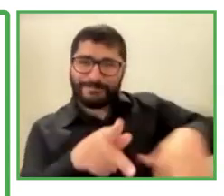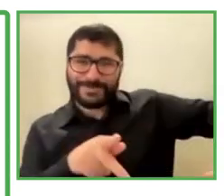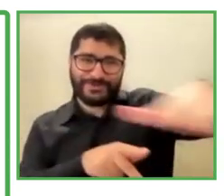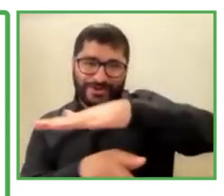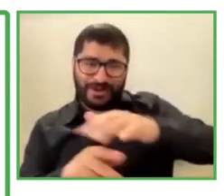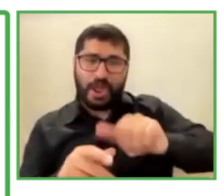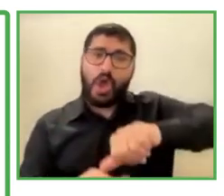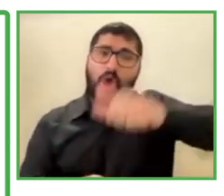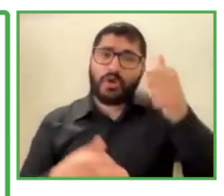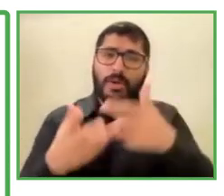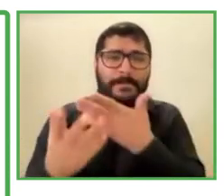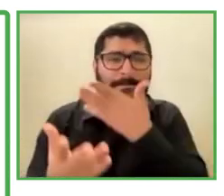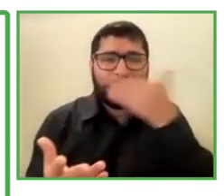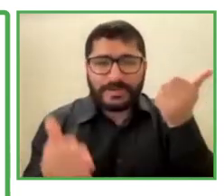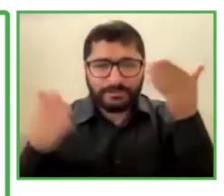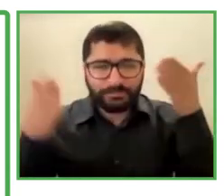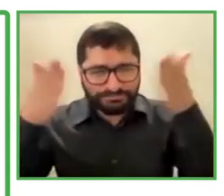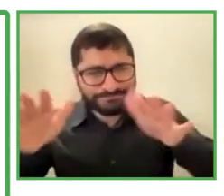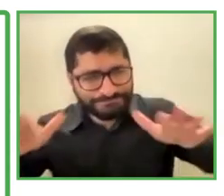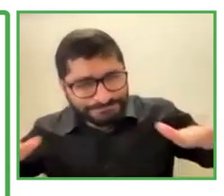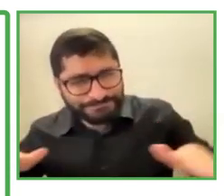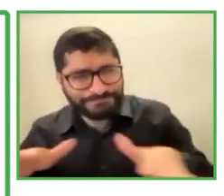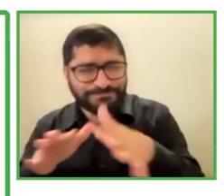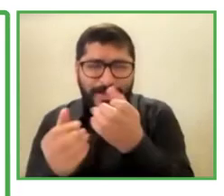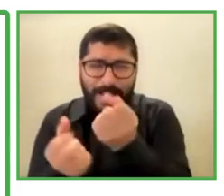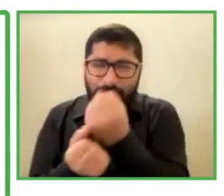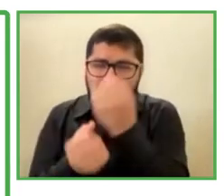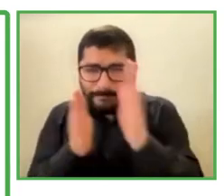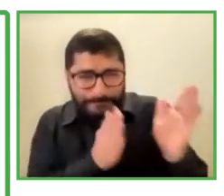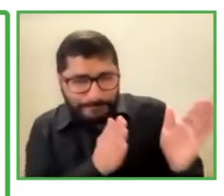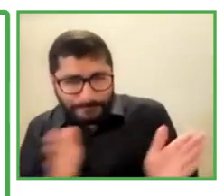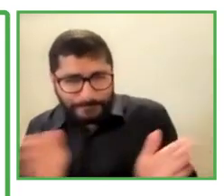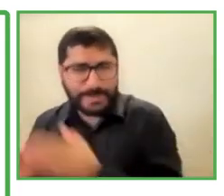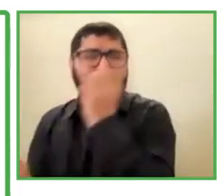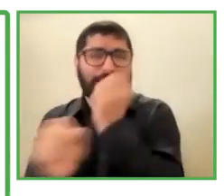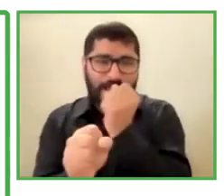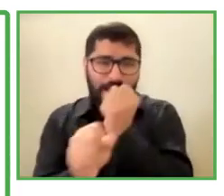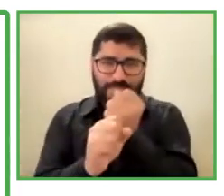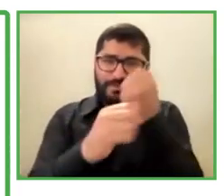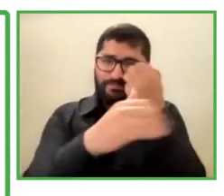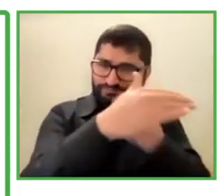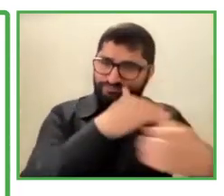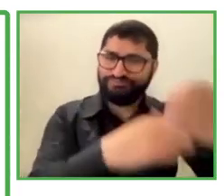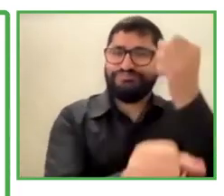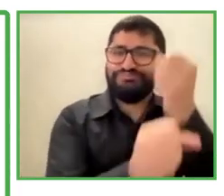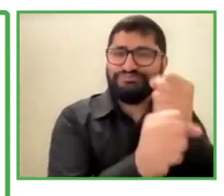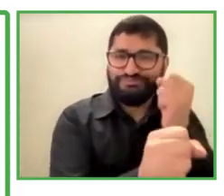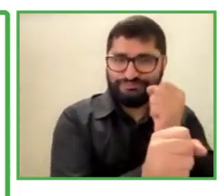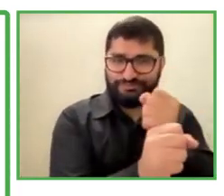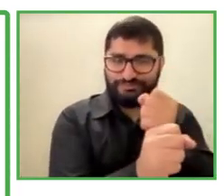And of course, the work improvement of people that are already inserted